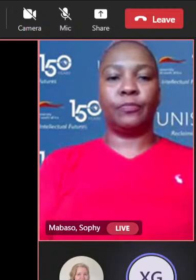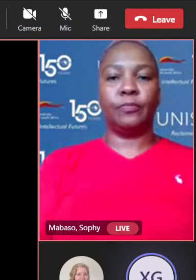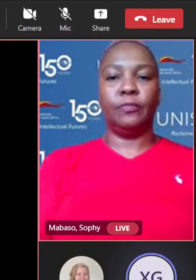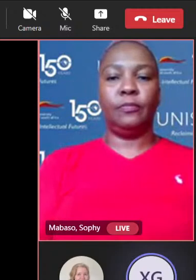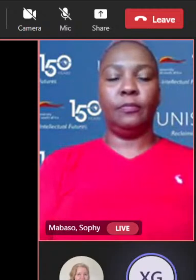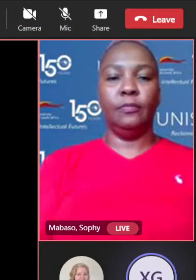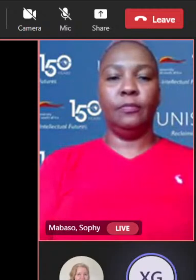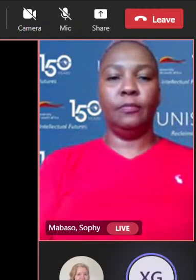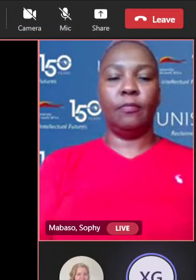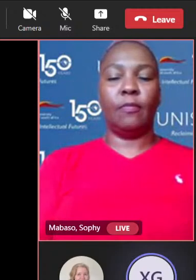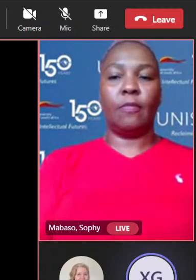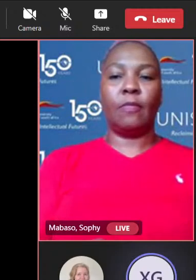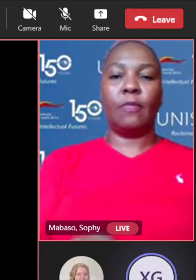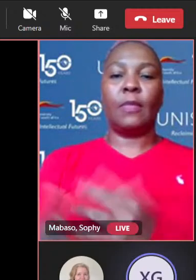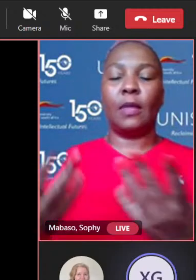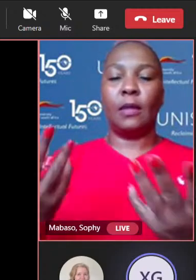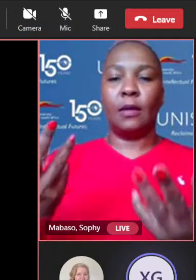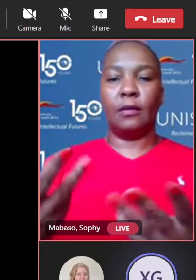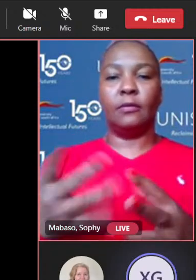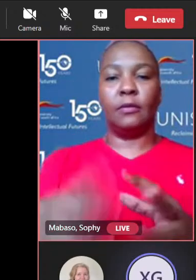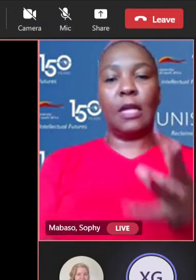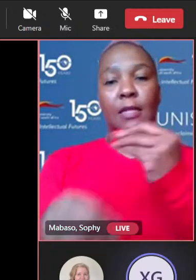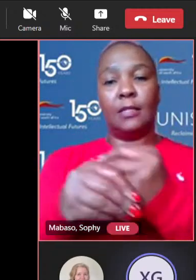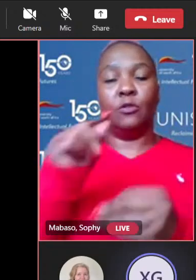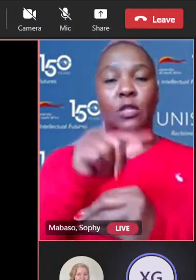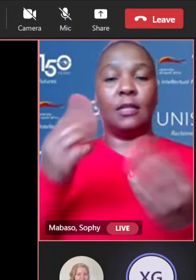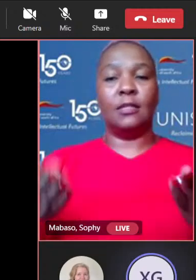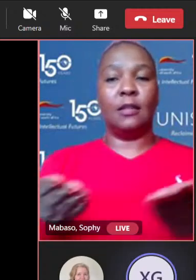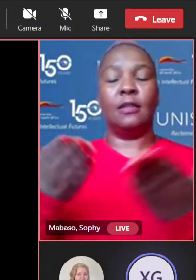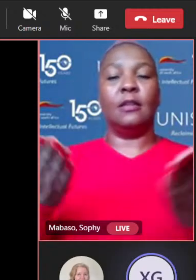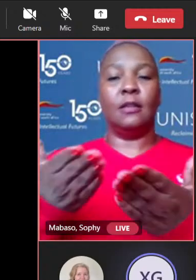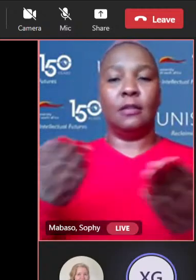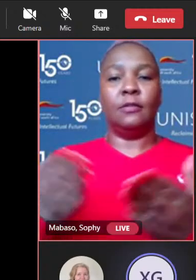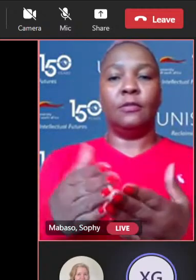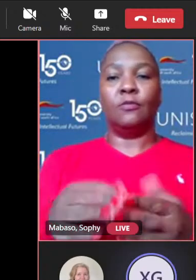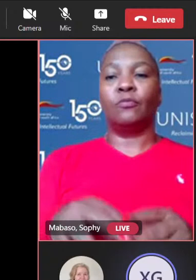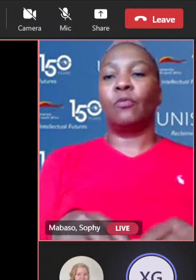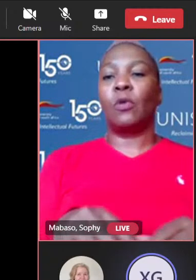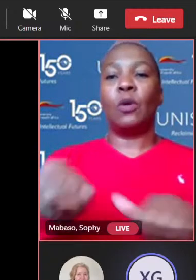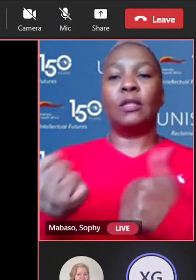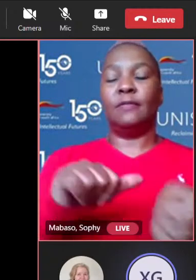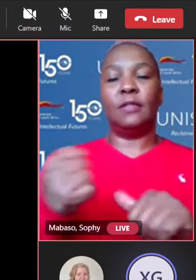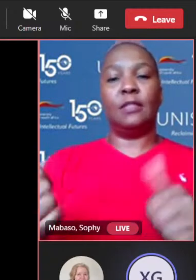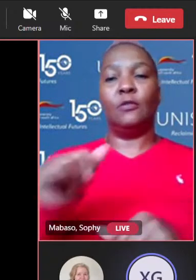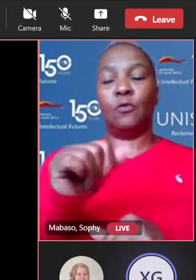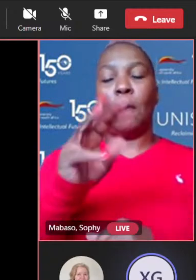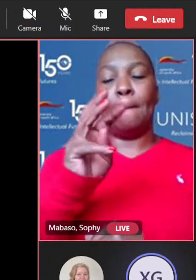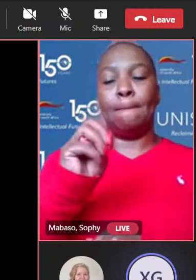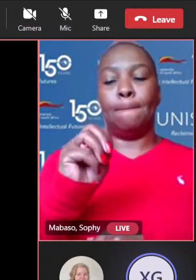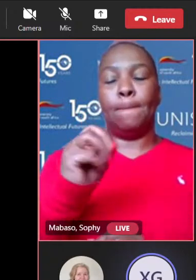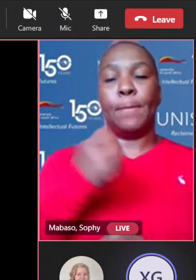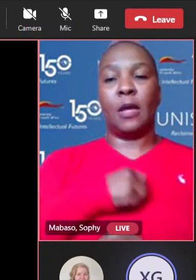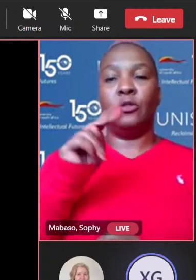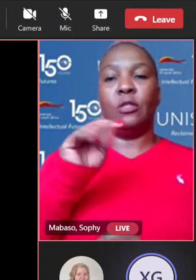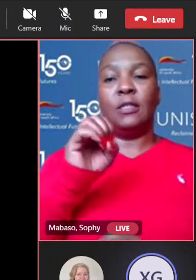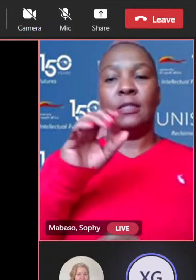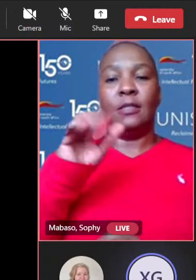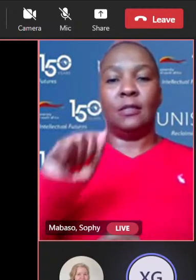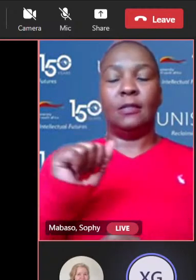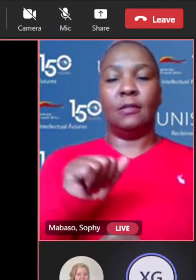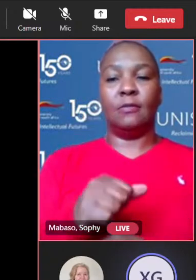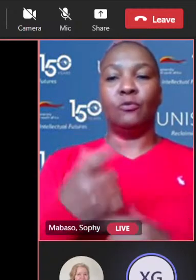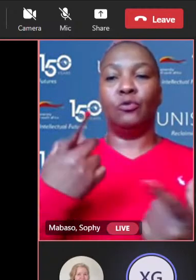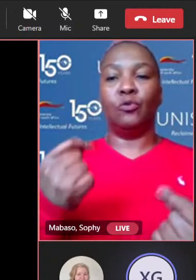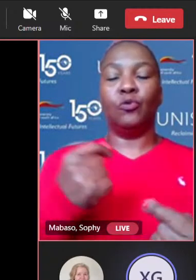In addition to that service, we activate your My Unisa and your My Life email accounts. I think I'll run through this when I do the learning management